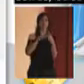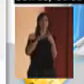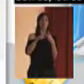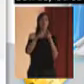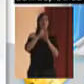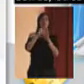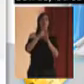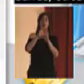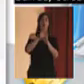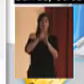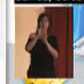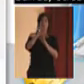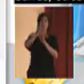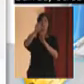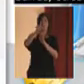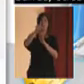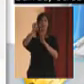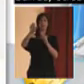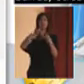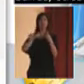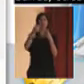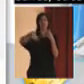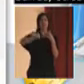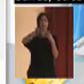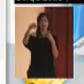code, and the RFID